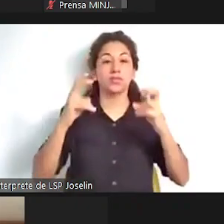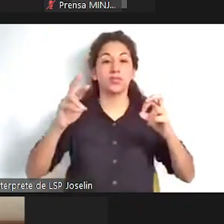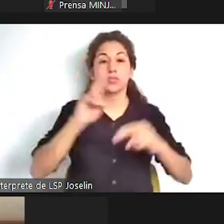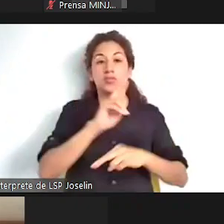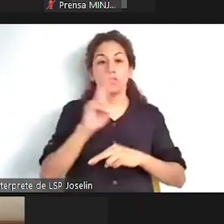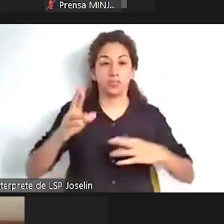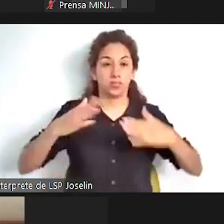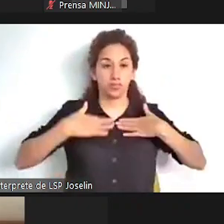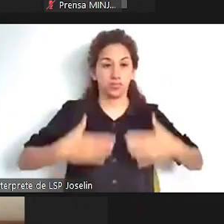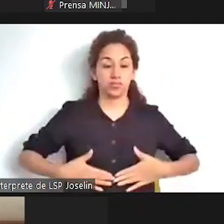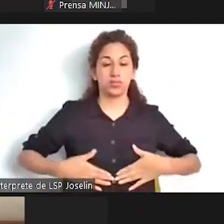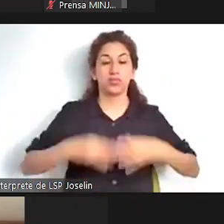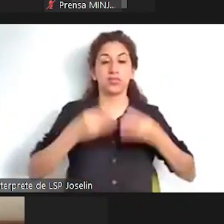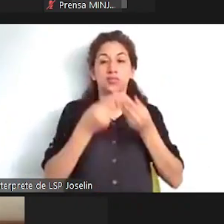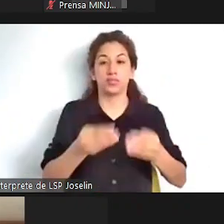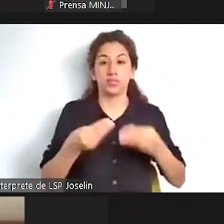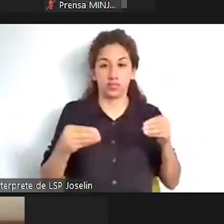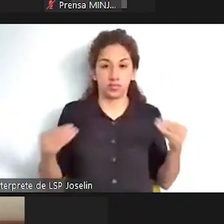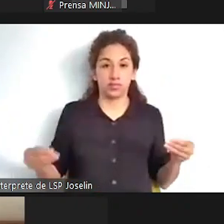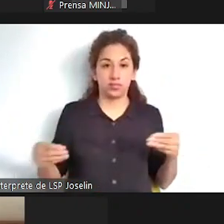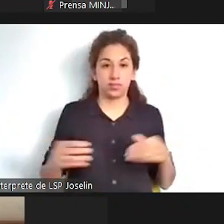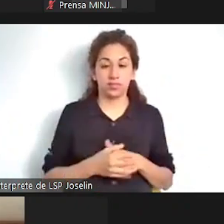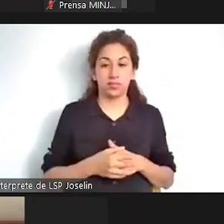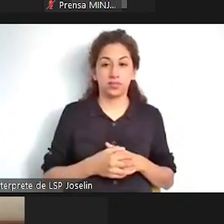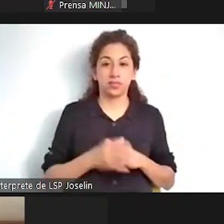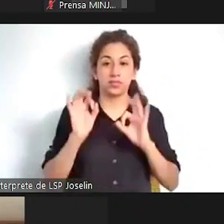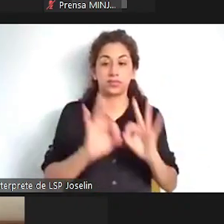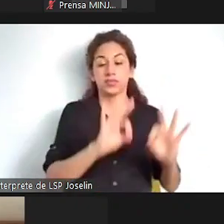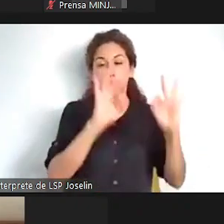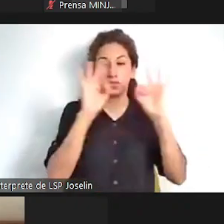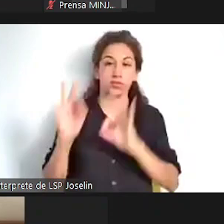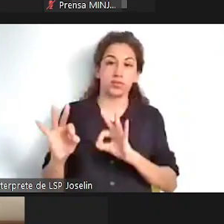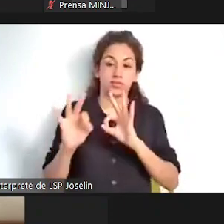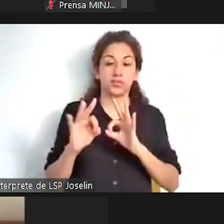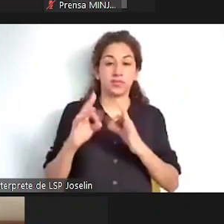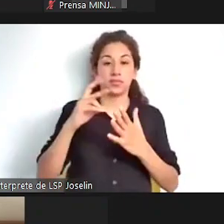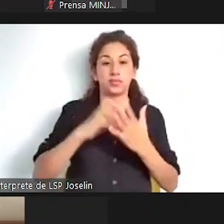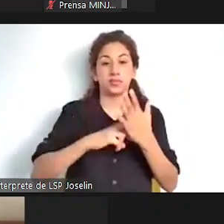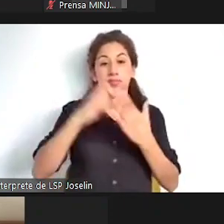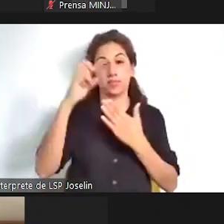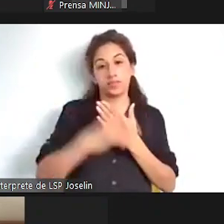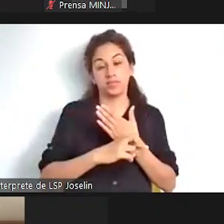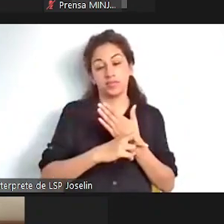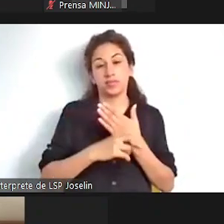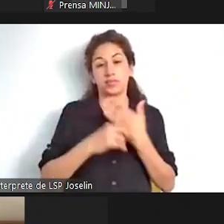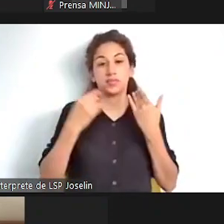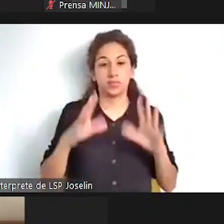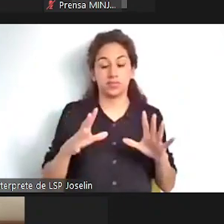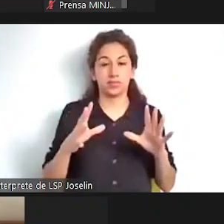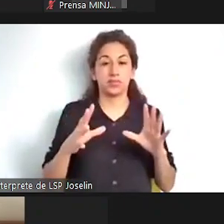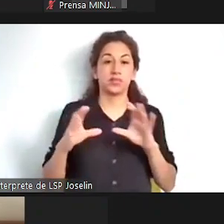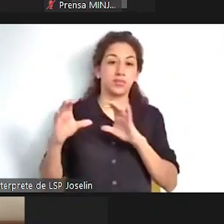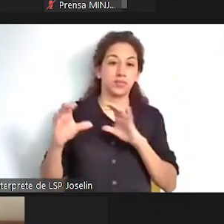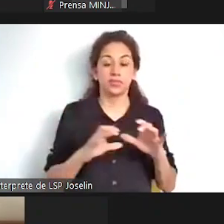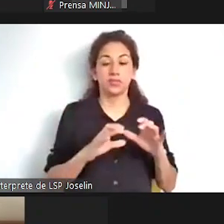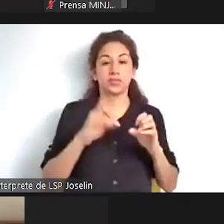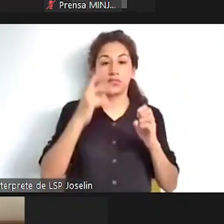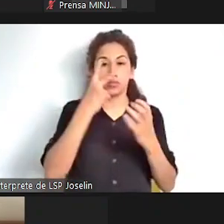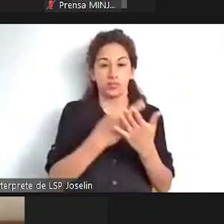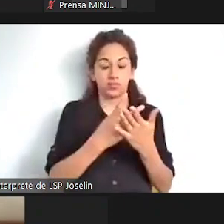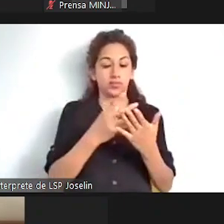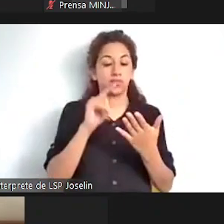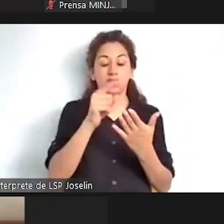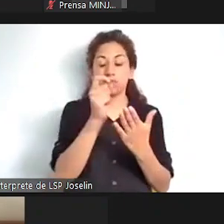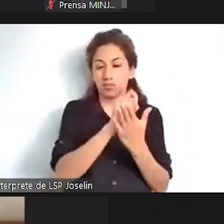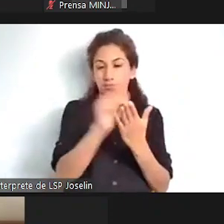but in human rights and human and natural resources the plan has been prepared through